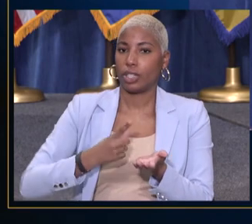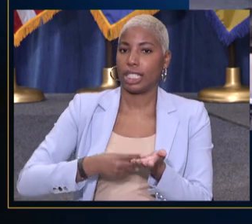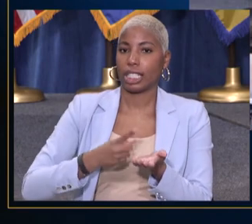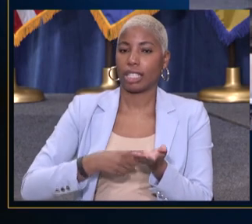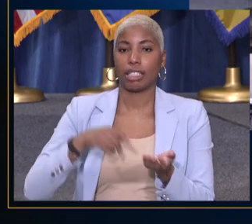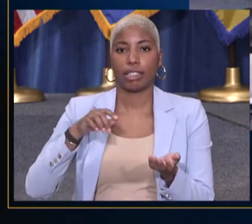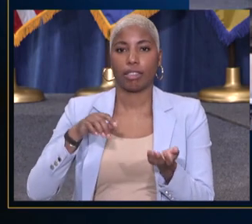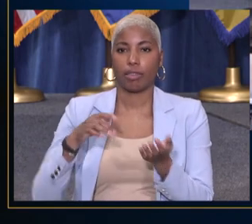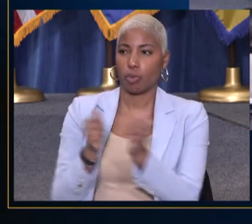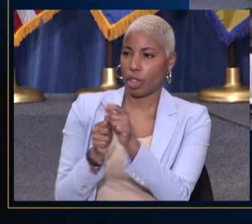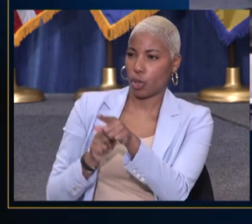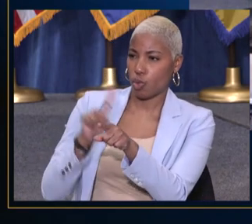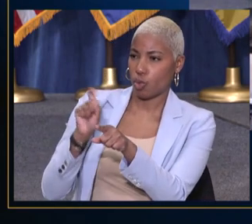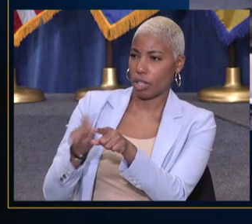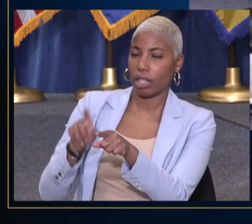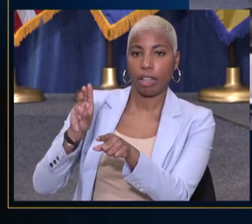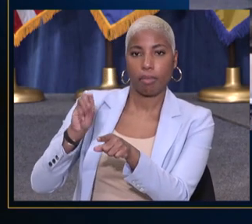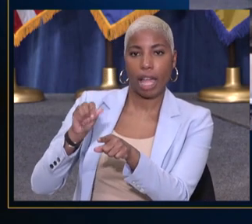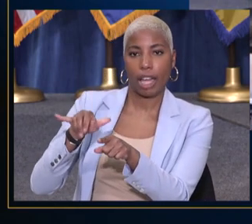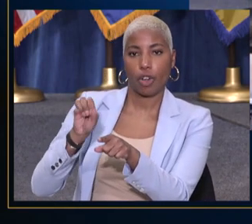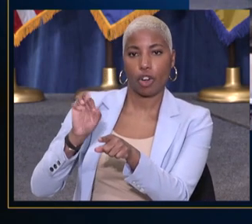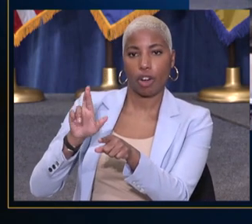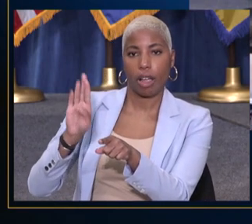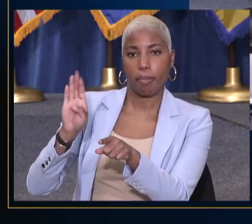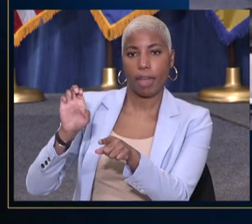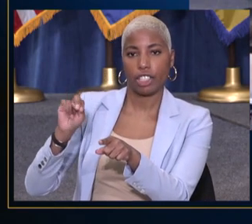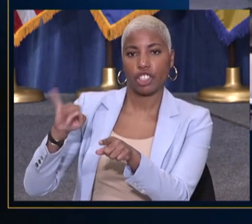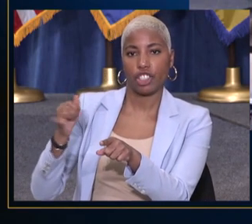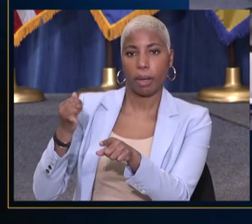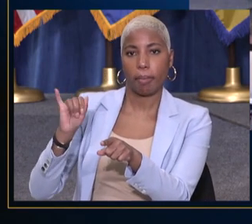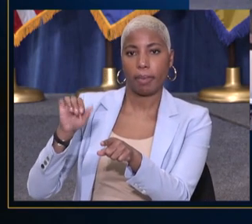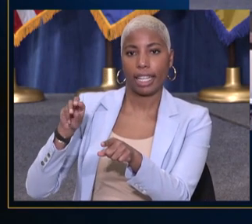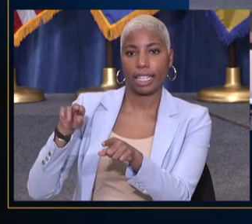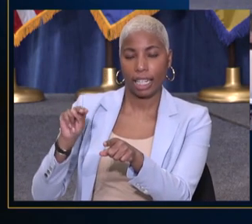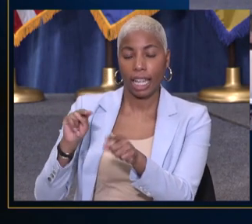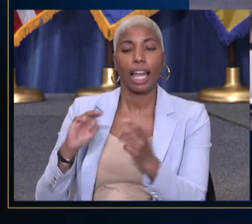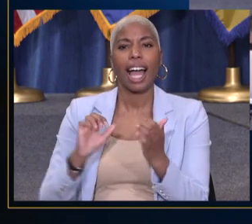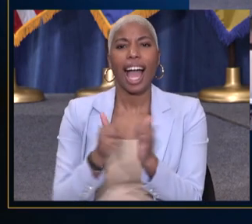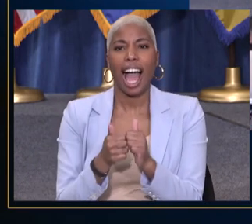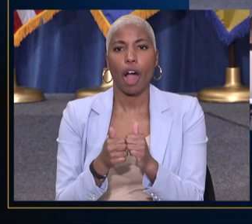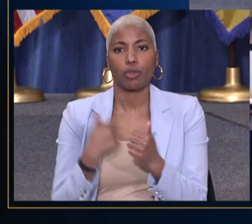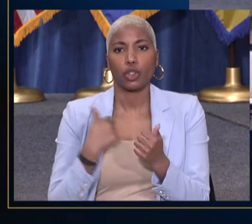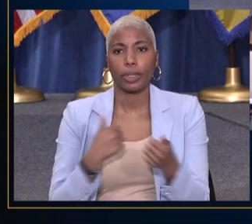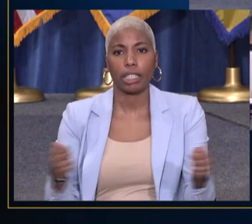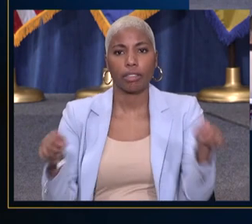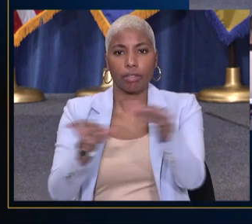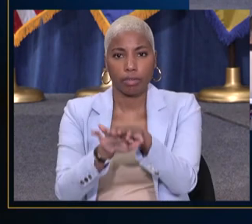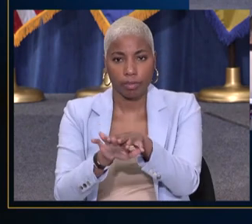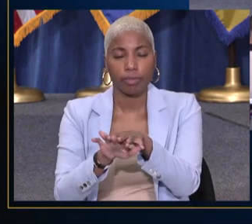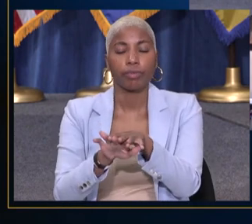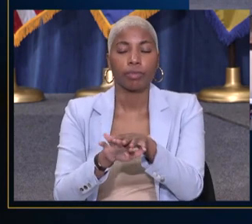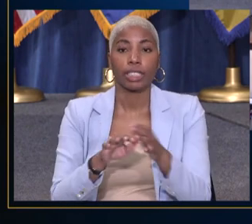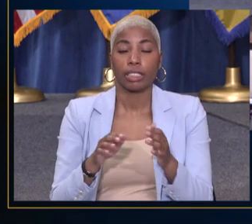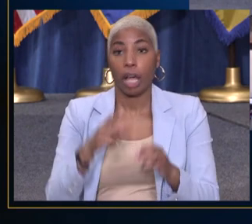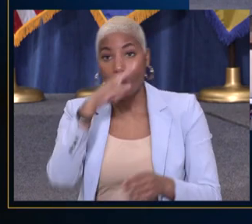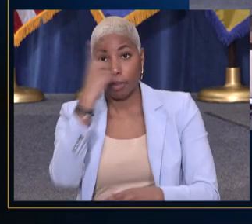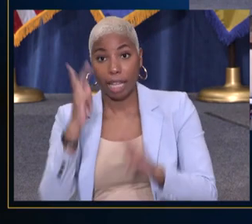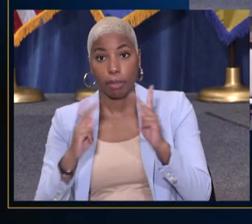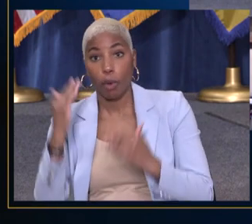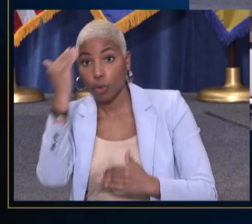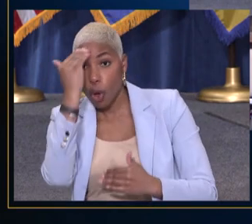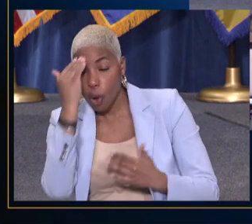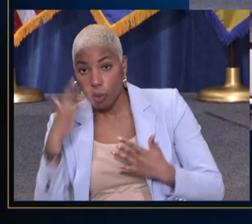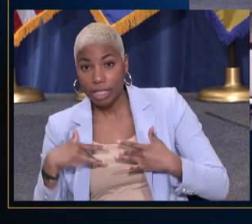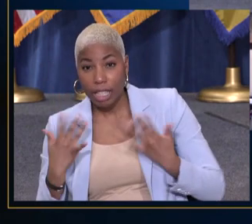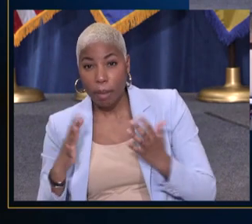Benjamin. How do we close that gap? You know, making sure black folks are aware of what we're doing, they know how to take advantage of it when it comes